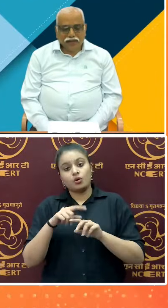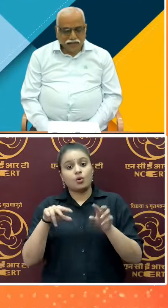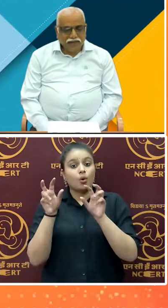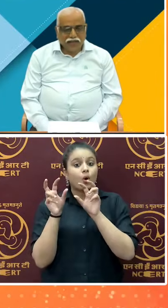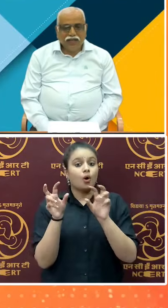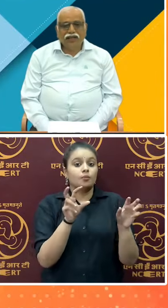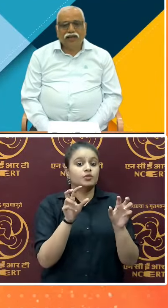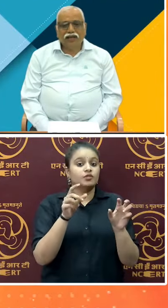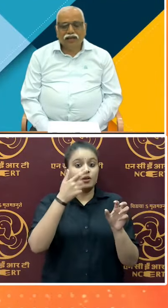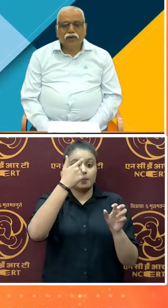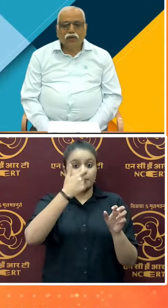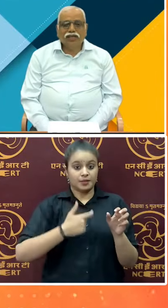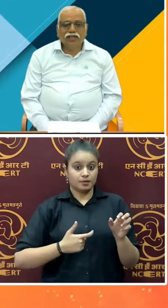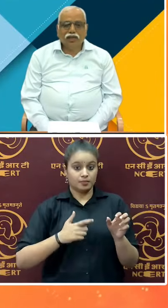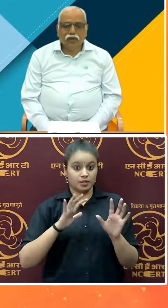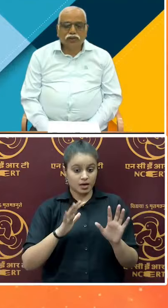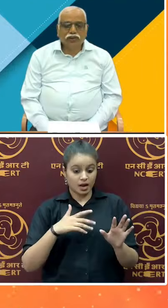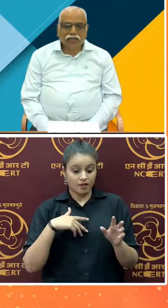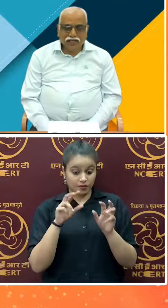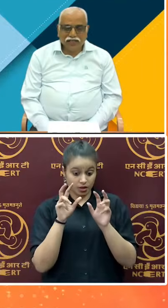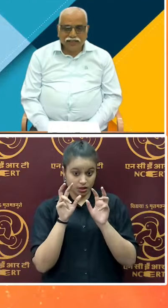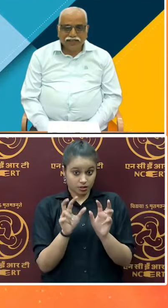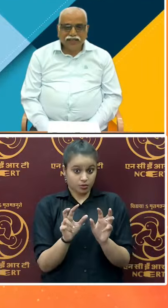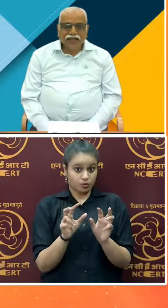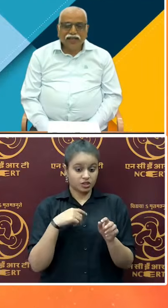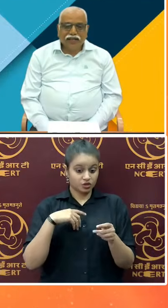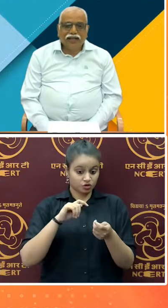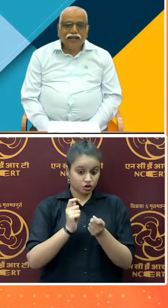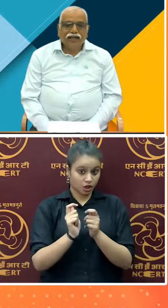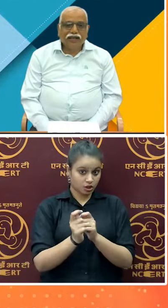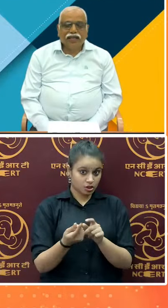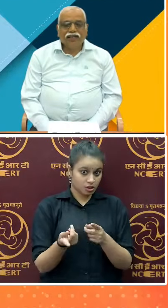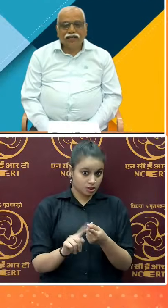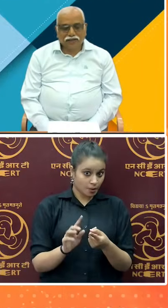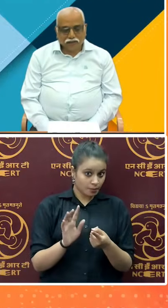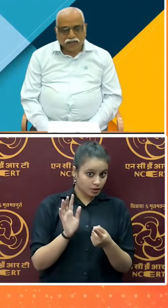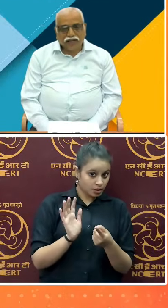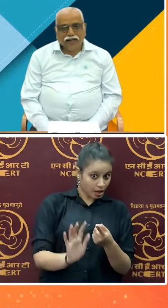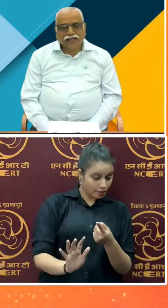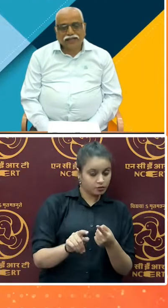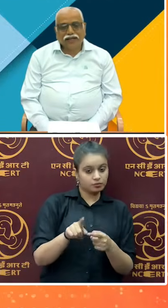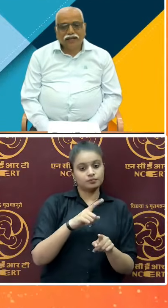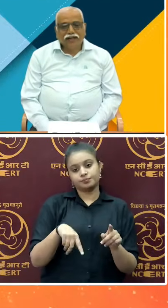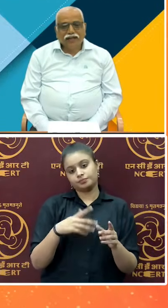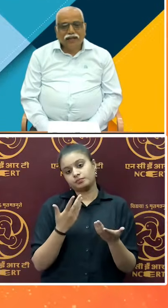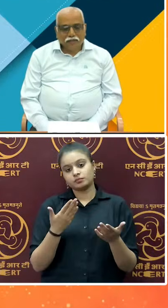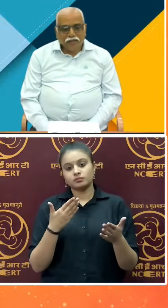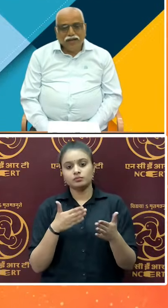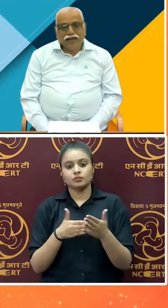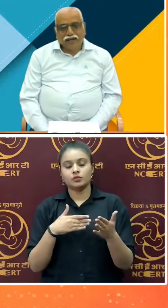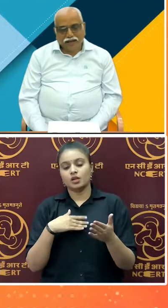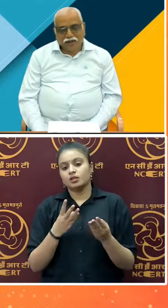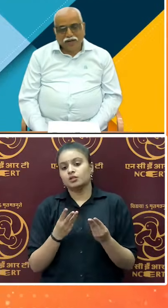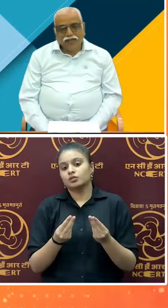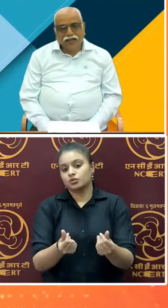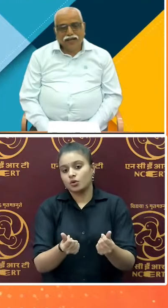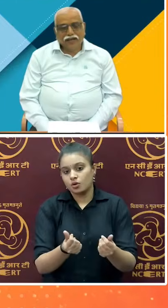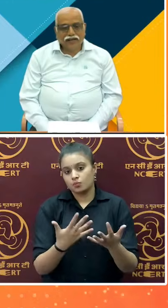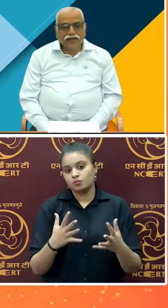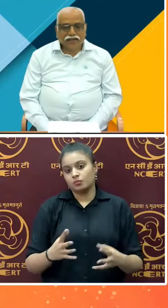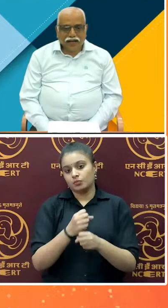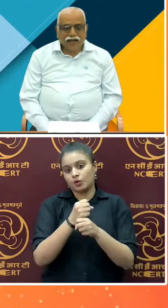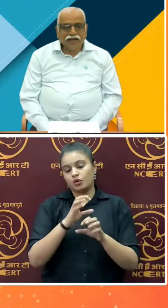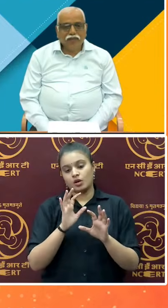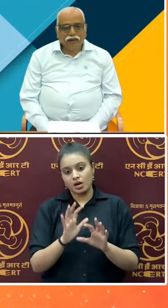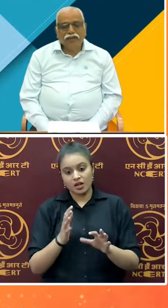are very keen in noticing those changes, then they can, to a certain extent, make a conclusion that